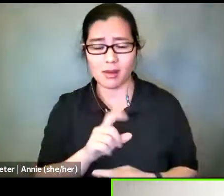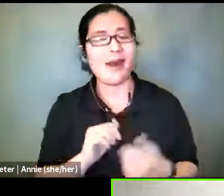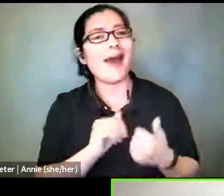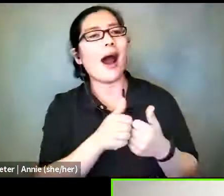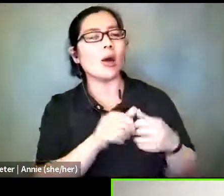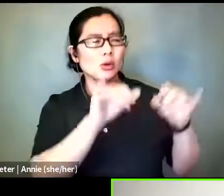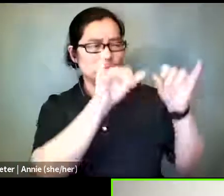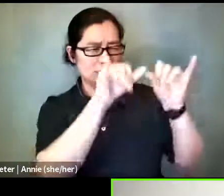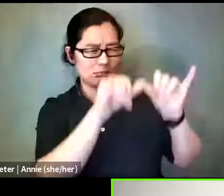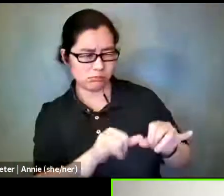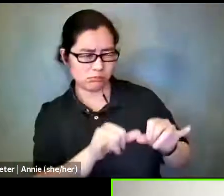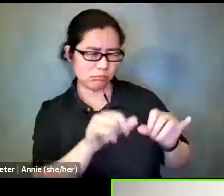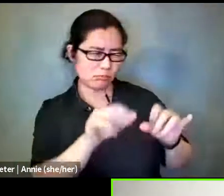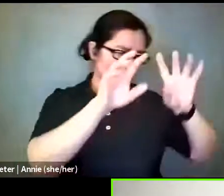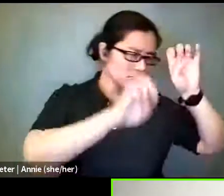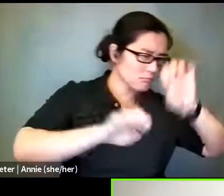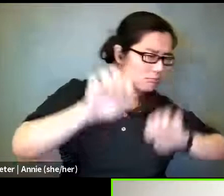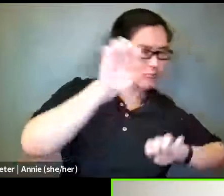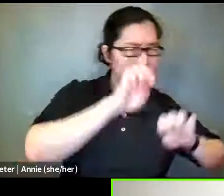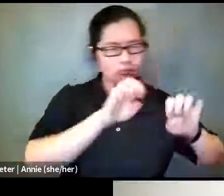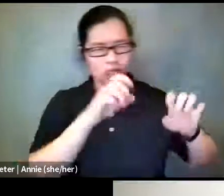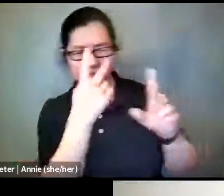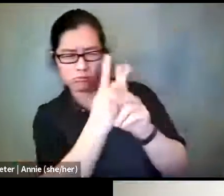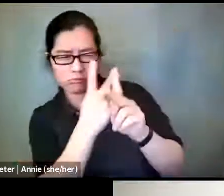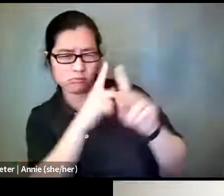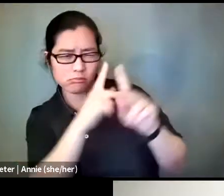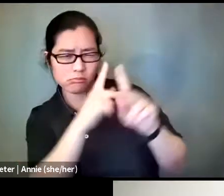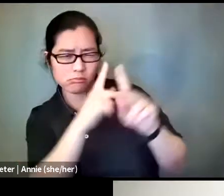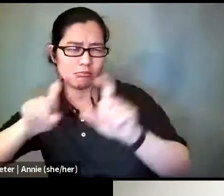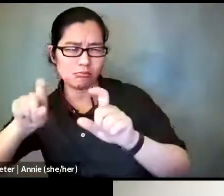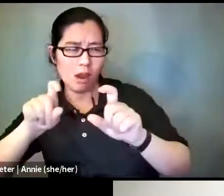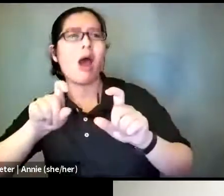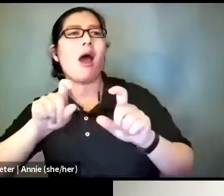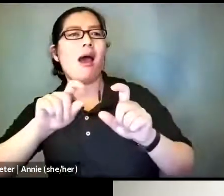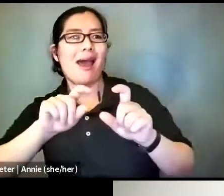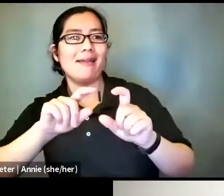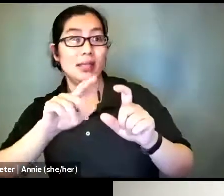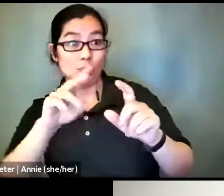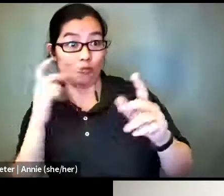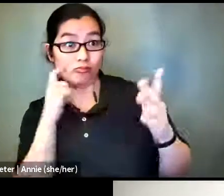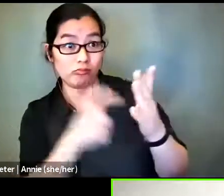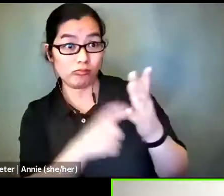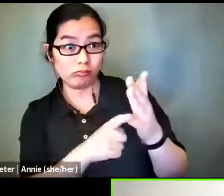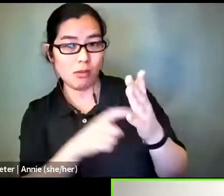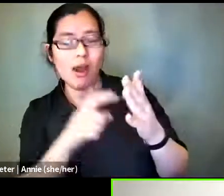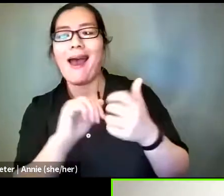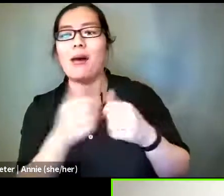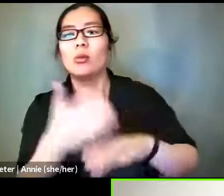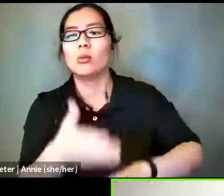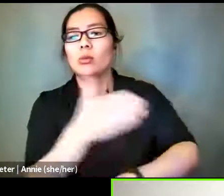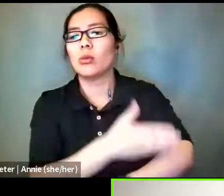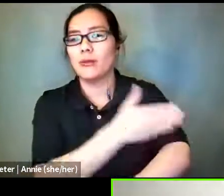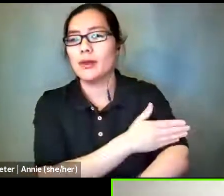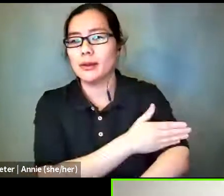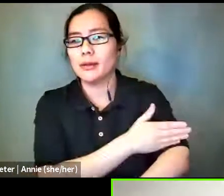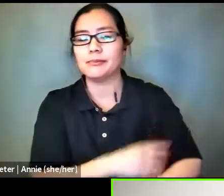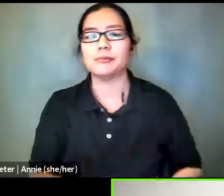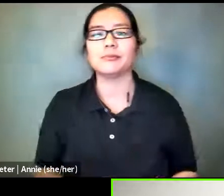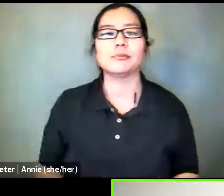improving, or measuring the right things so that you can then improve it, right? So for us, for example,